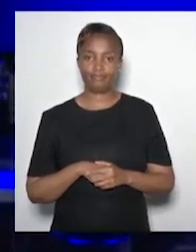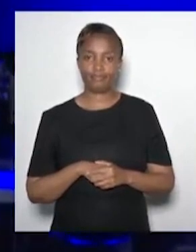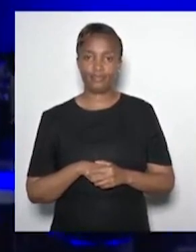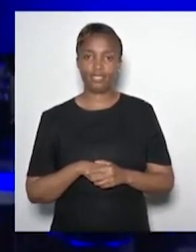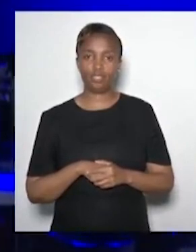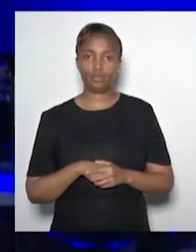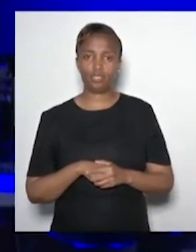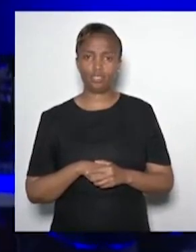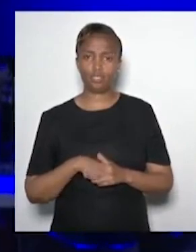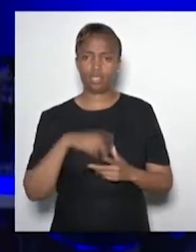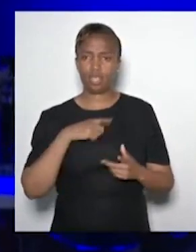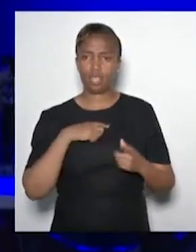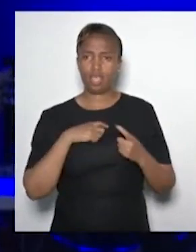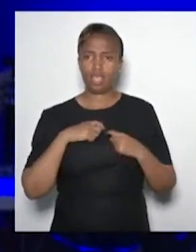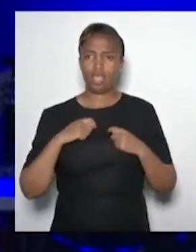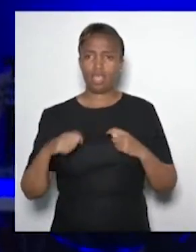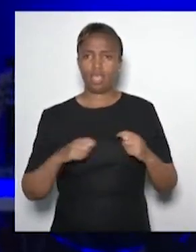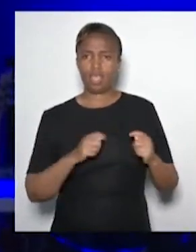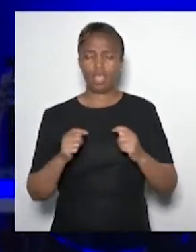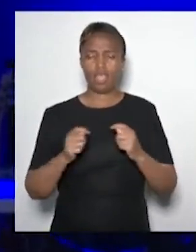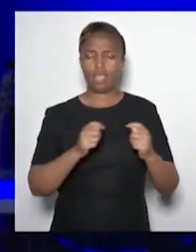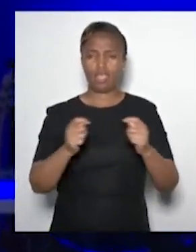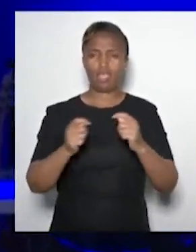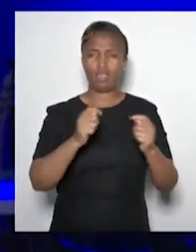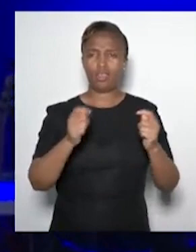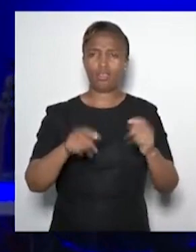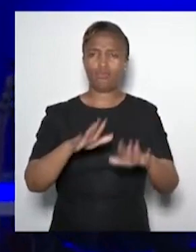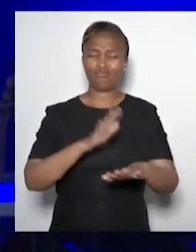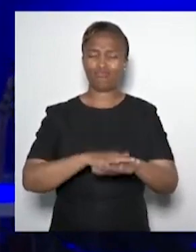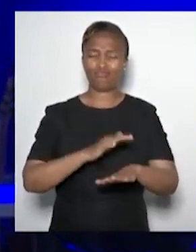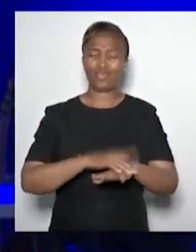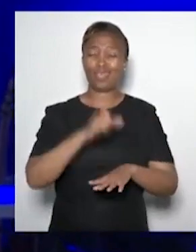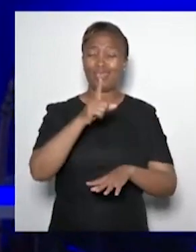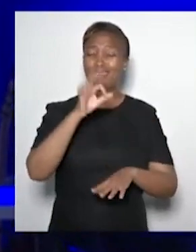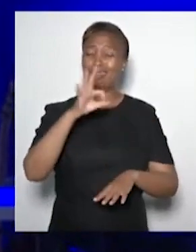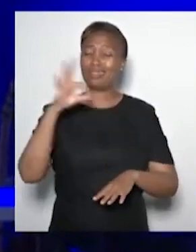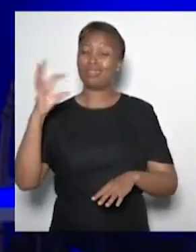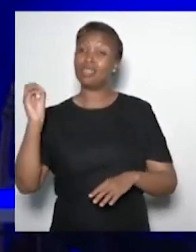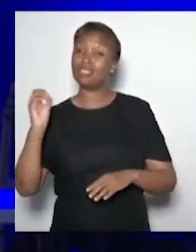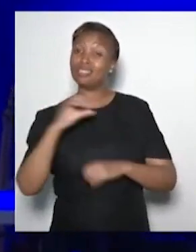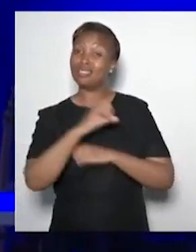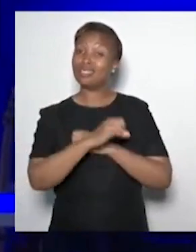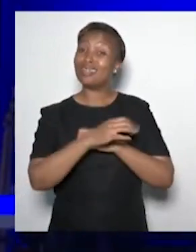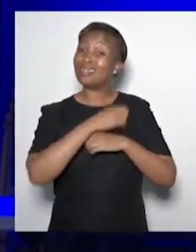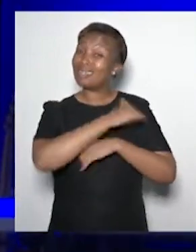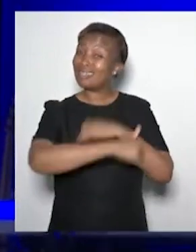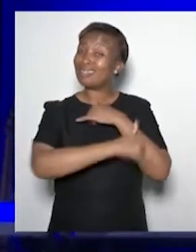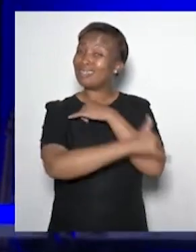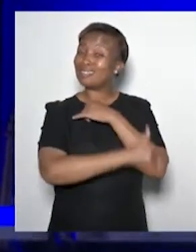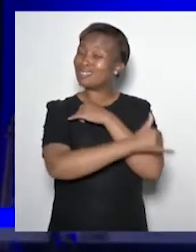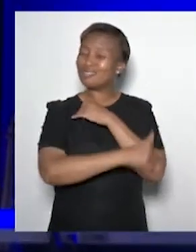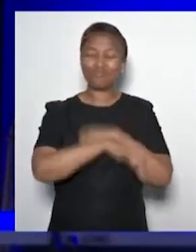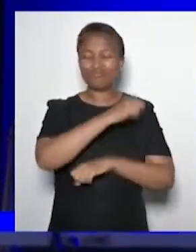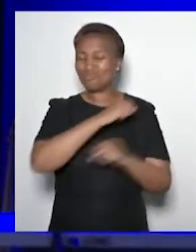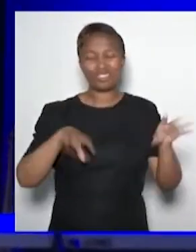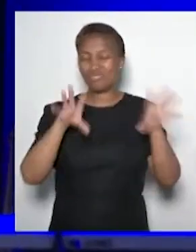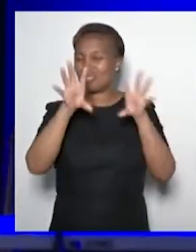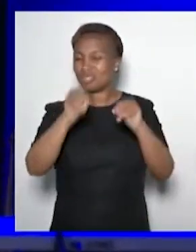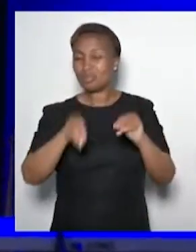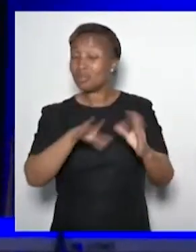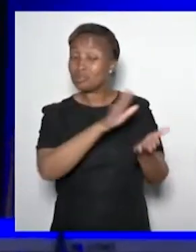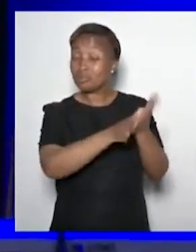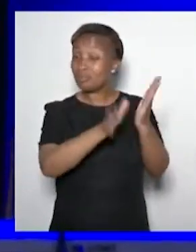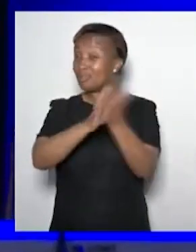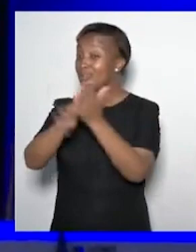I have traveled to over 130 countries. You have never stopped me from going